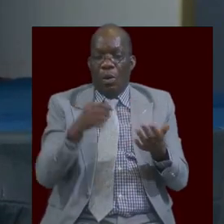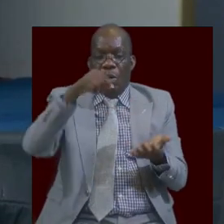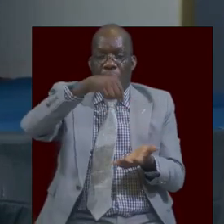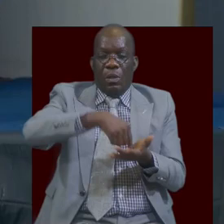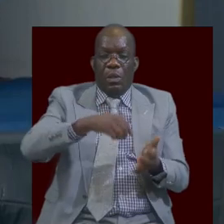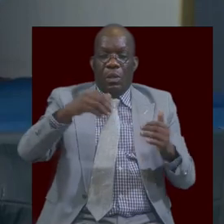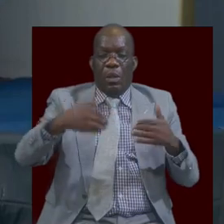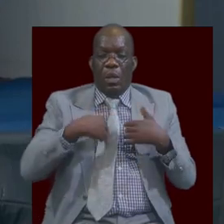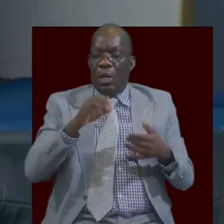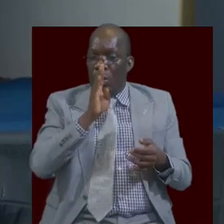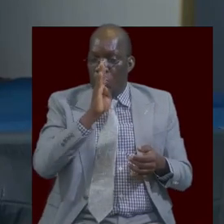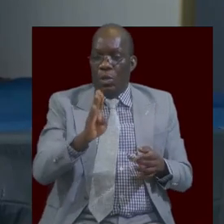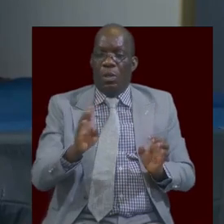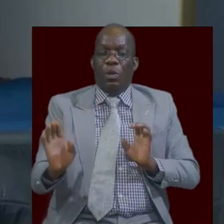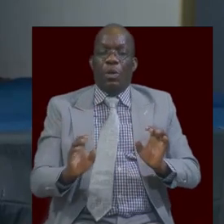need to